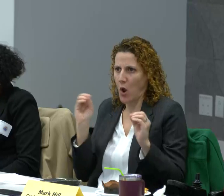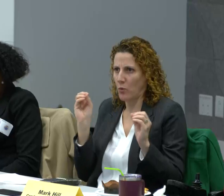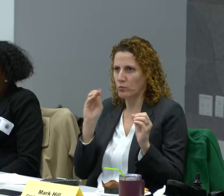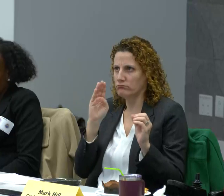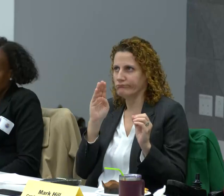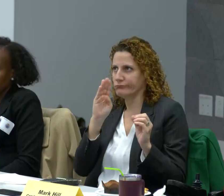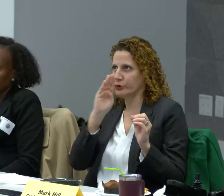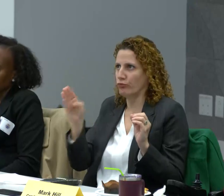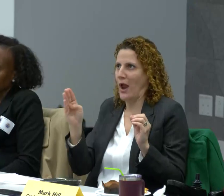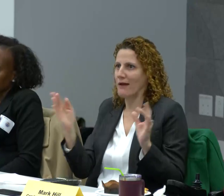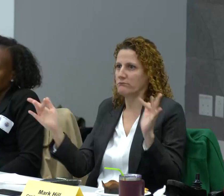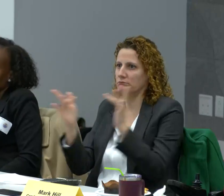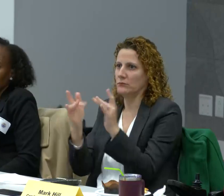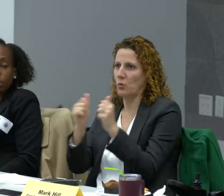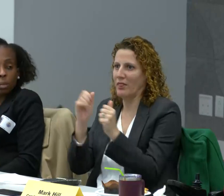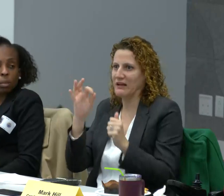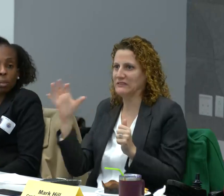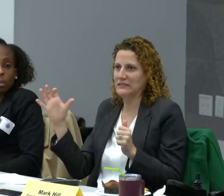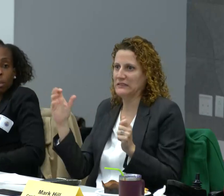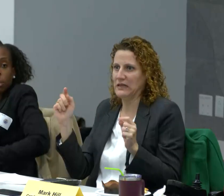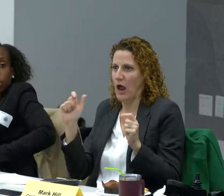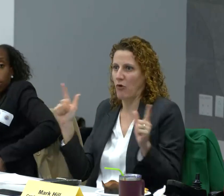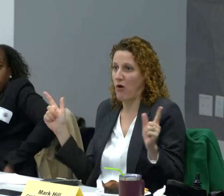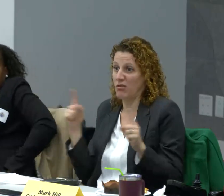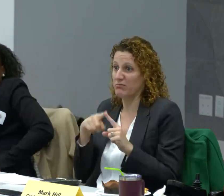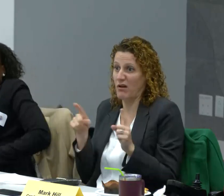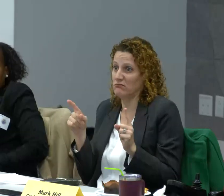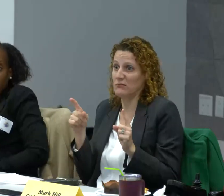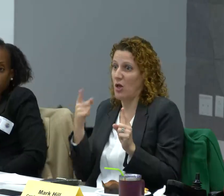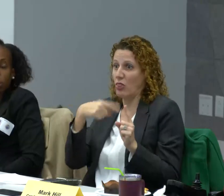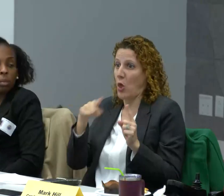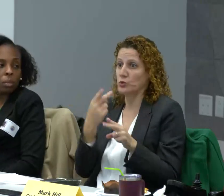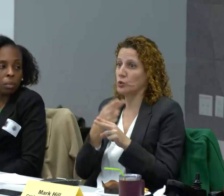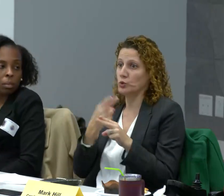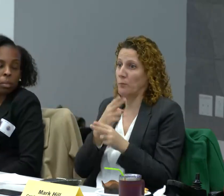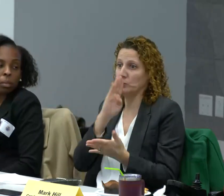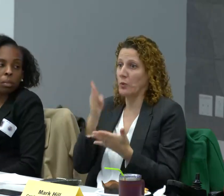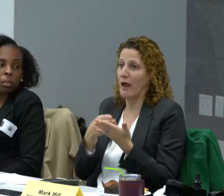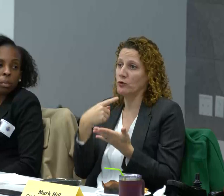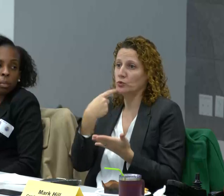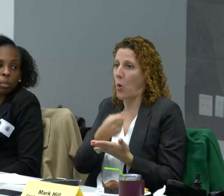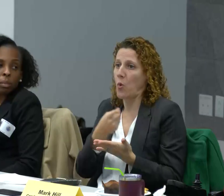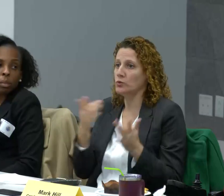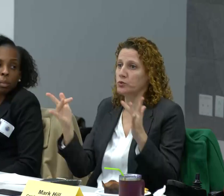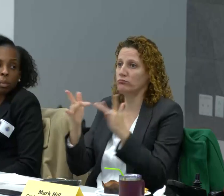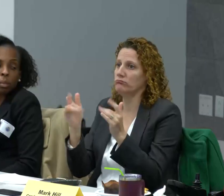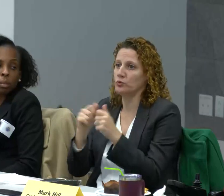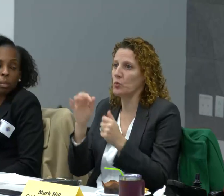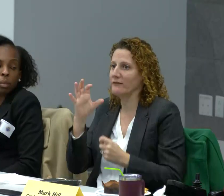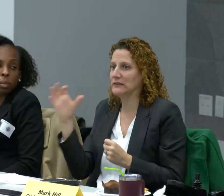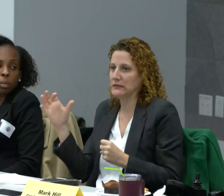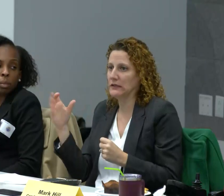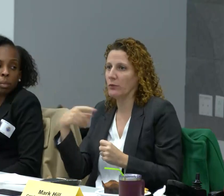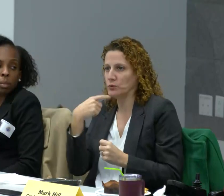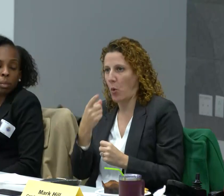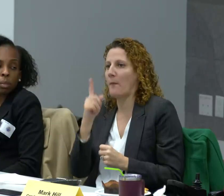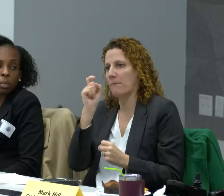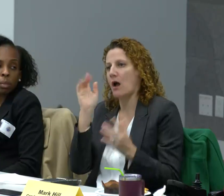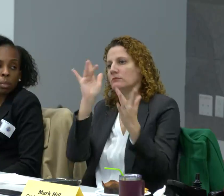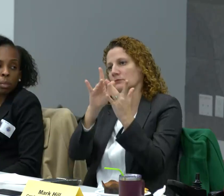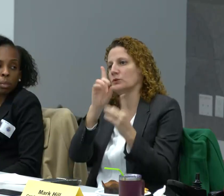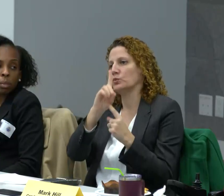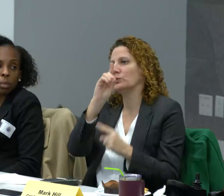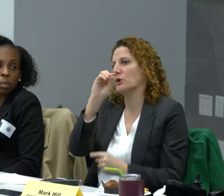about those, I was surprised that there was no direct contact to the FCC at all. You know, those consumers were never told to reach out to the